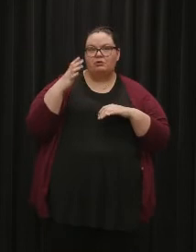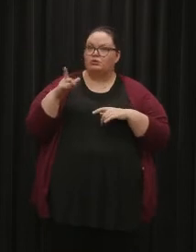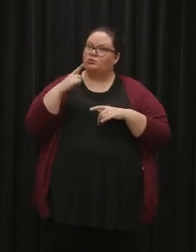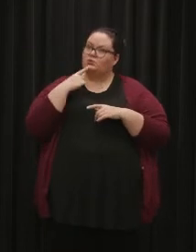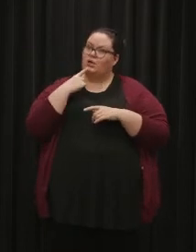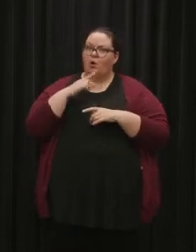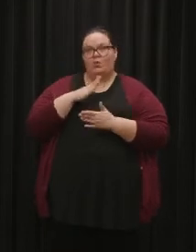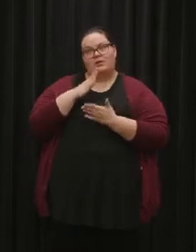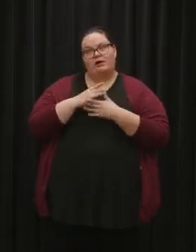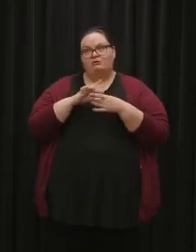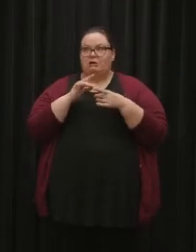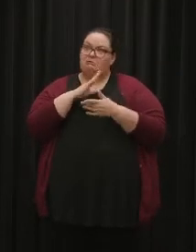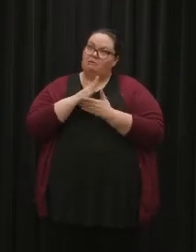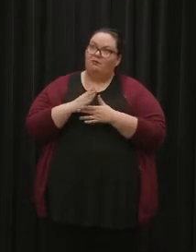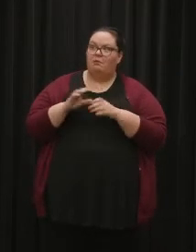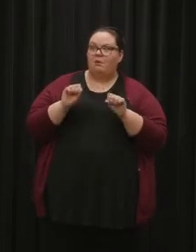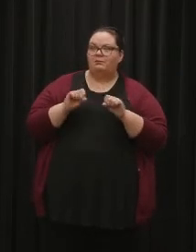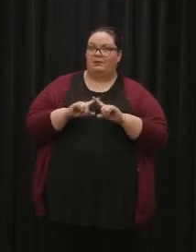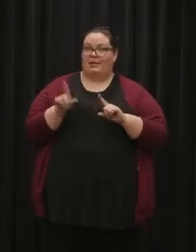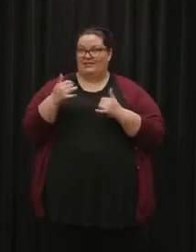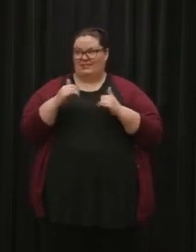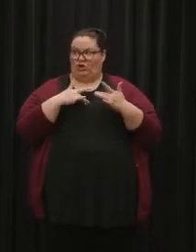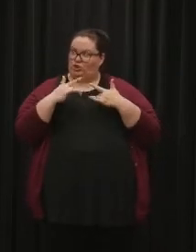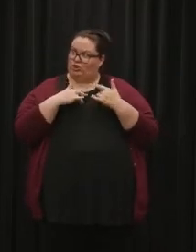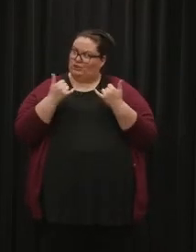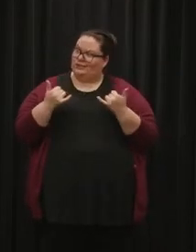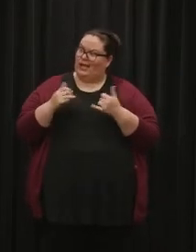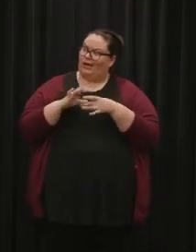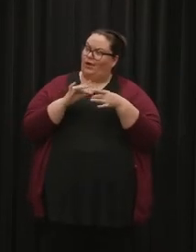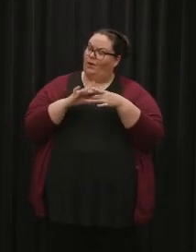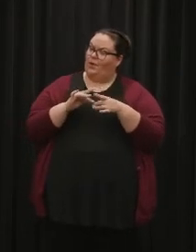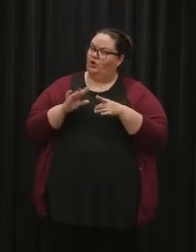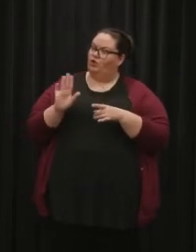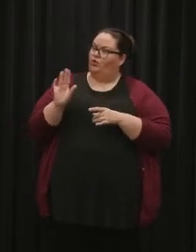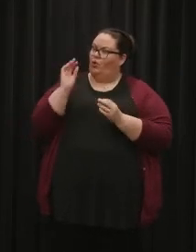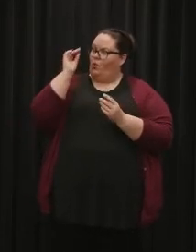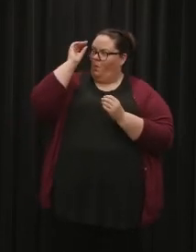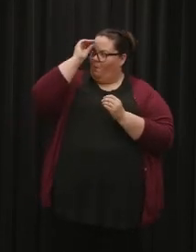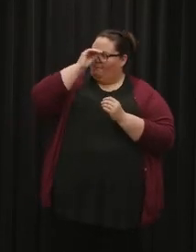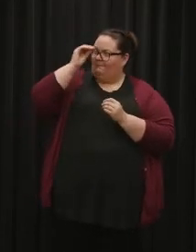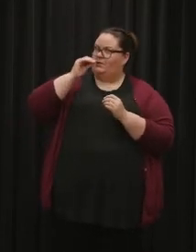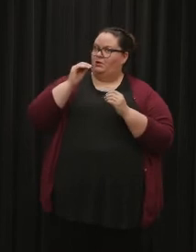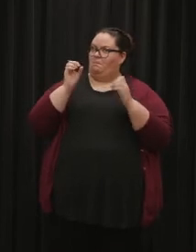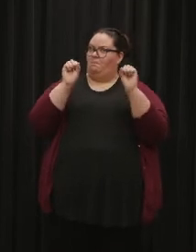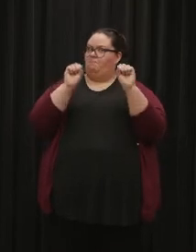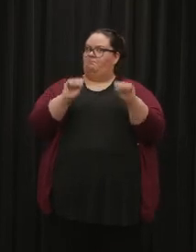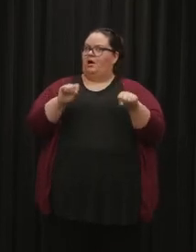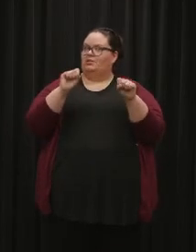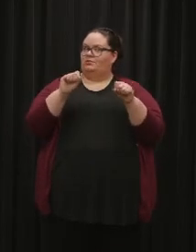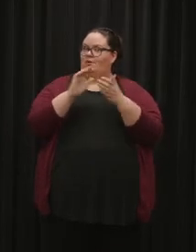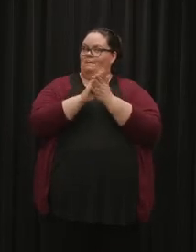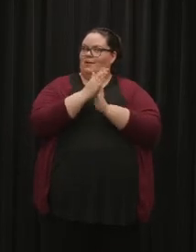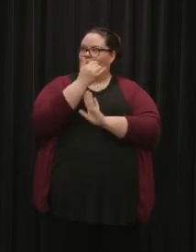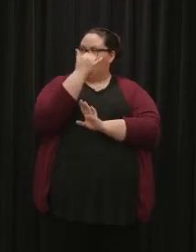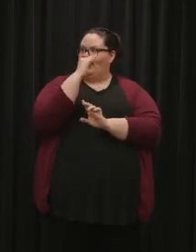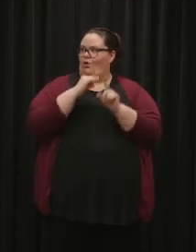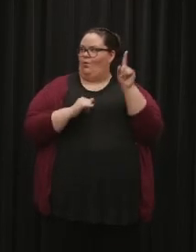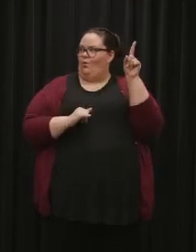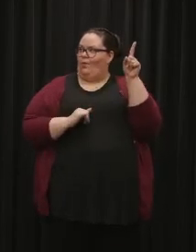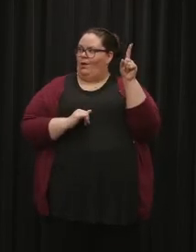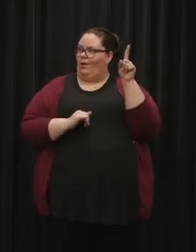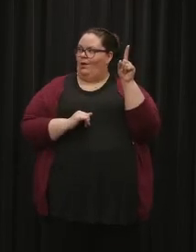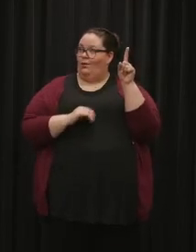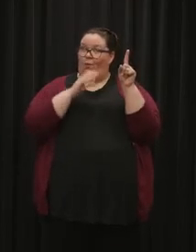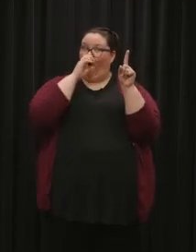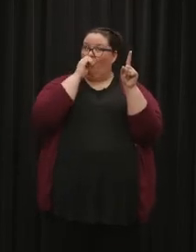never, and today you sort of indicated you're still very concerned. So what are your thoughts today about the chances? We've got, you know, like a week to go. What would it